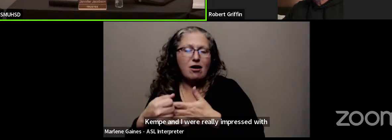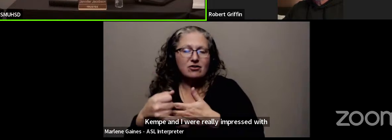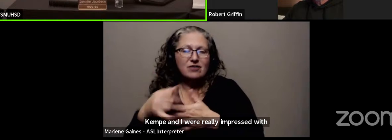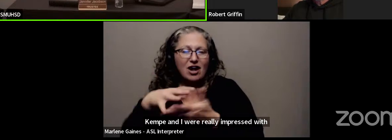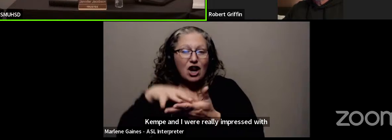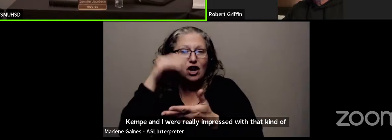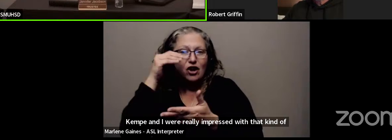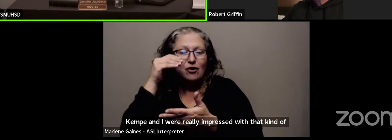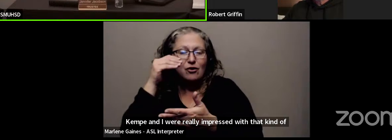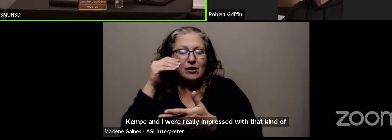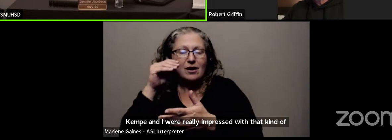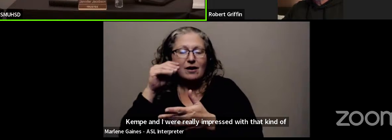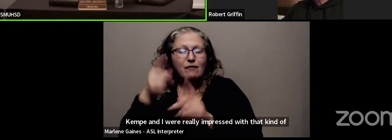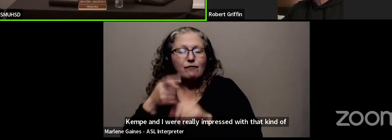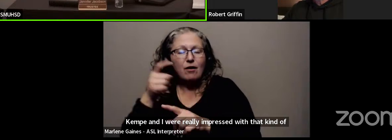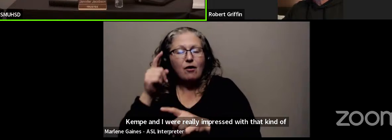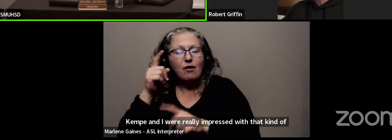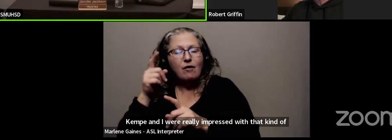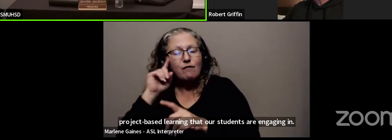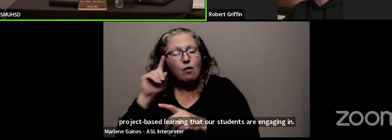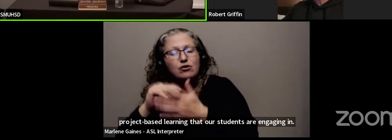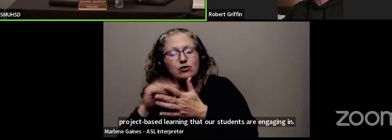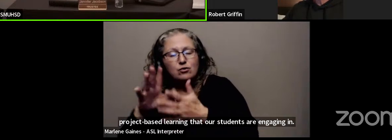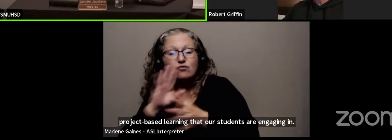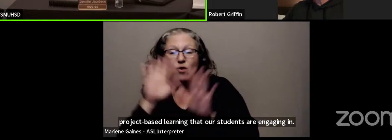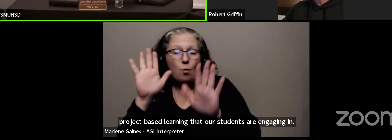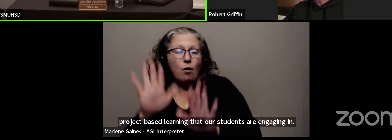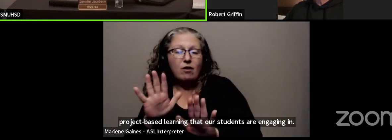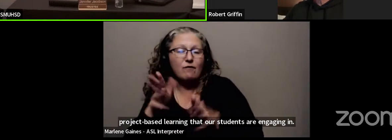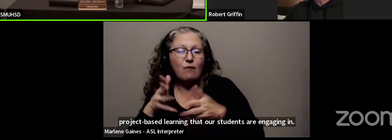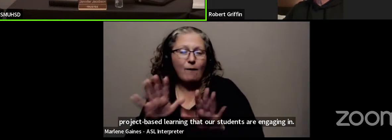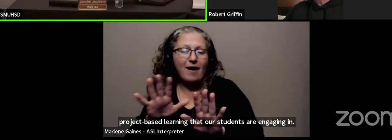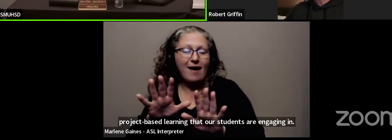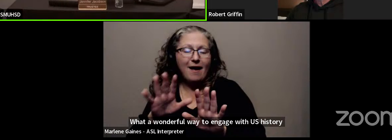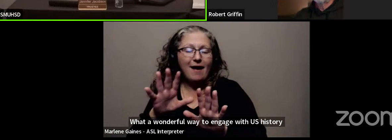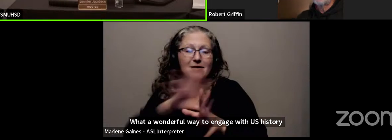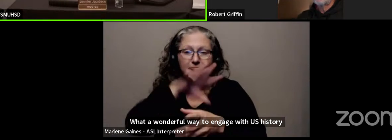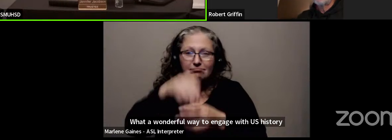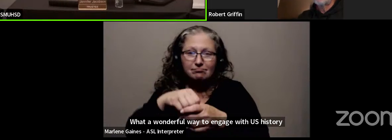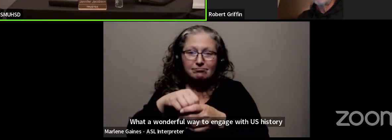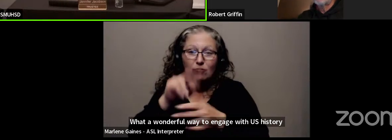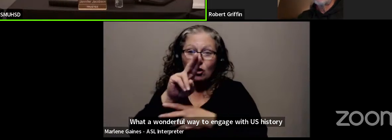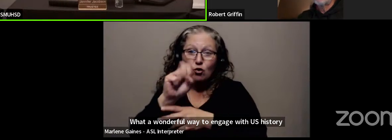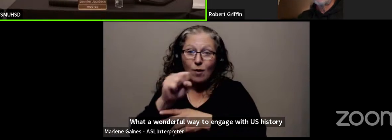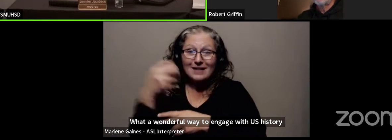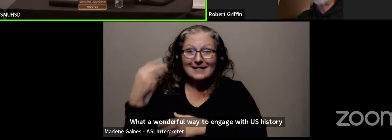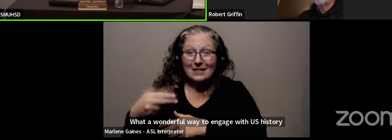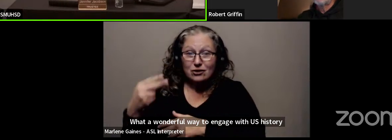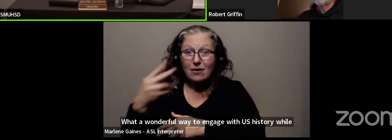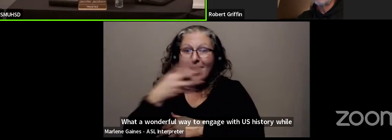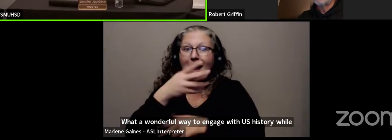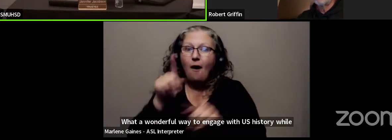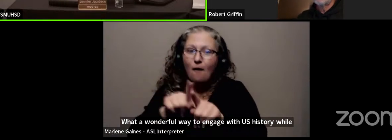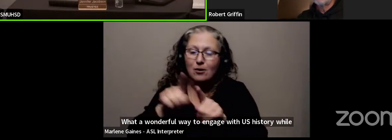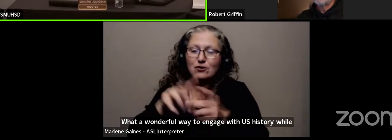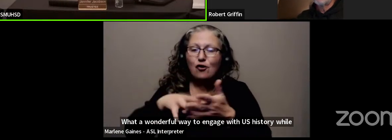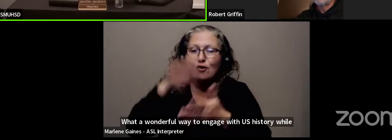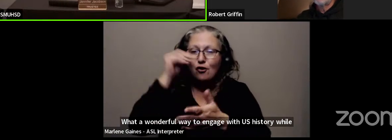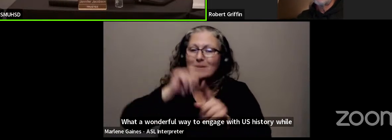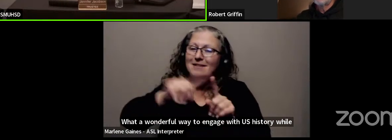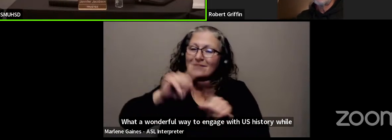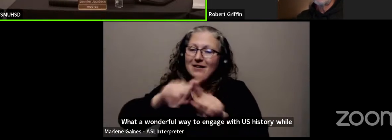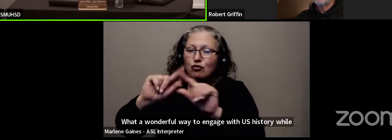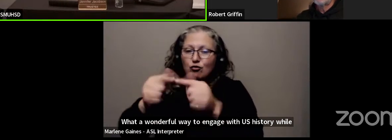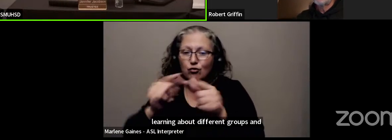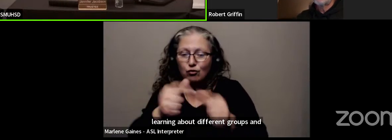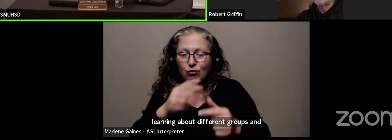students are engaging in. What a wonderful way to engage with US history while learning about different groups and